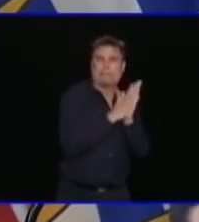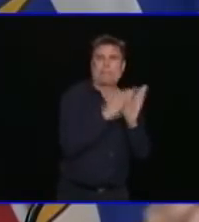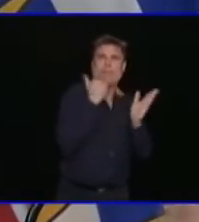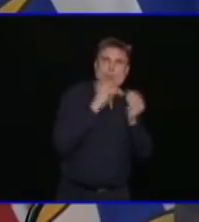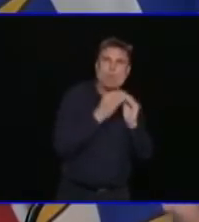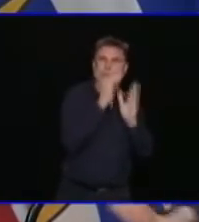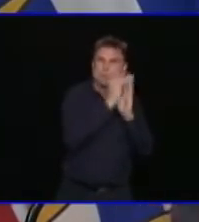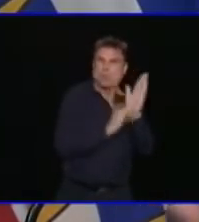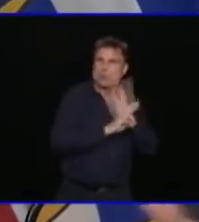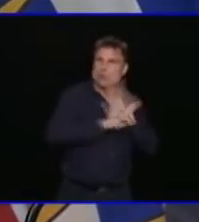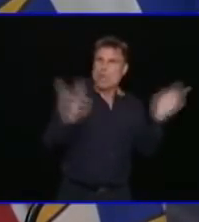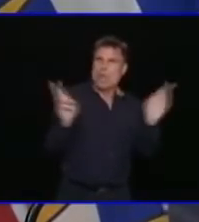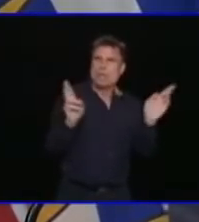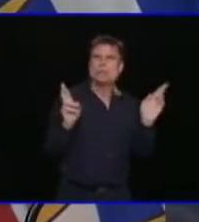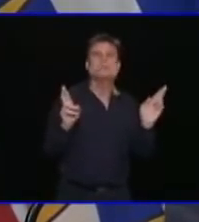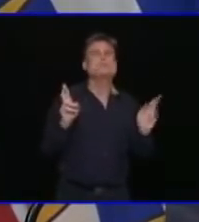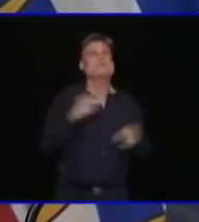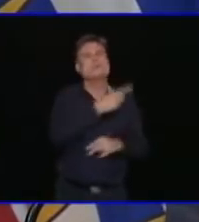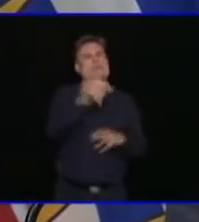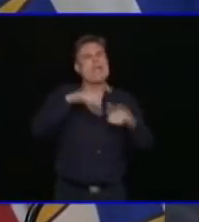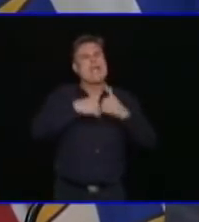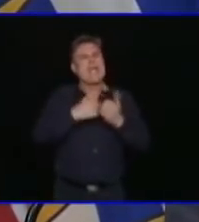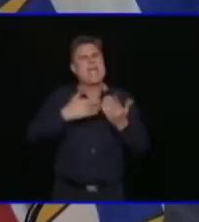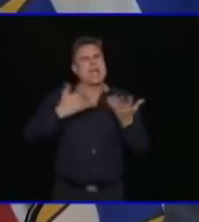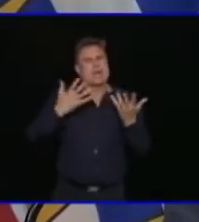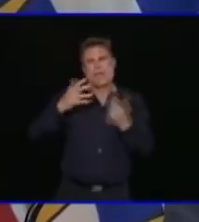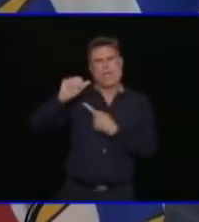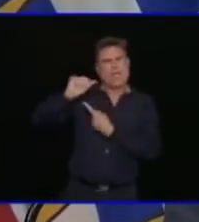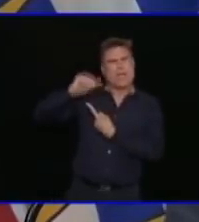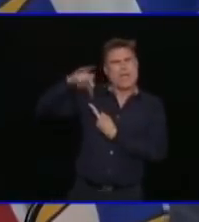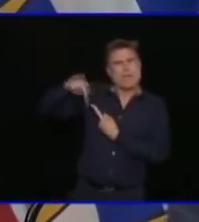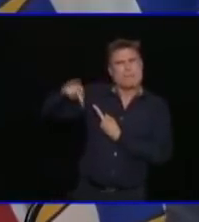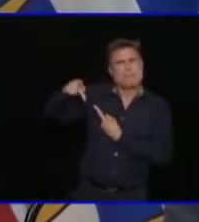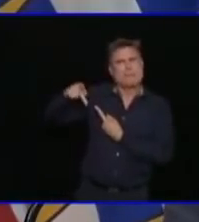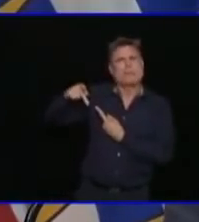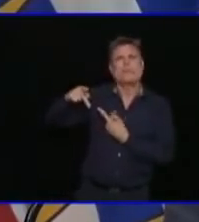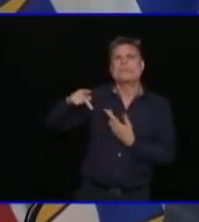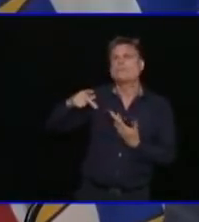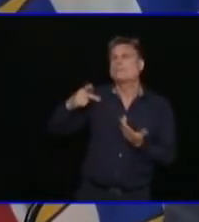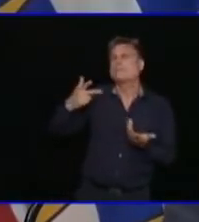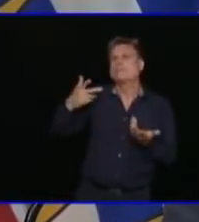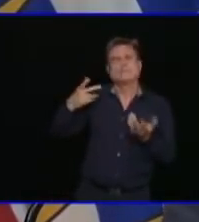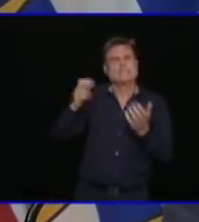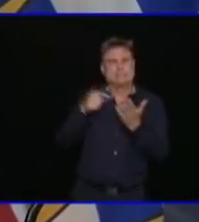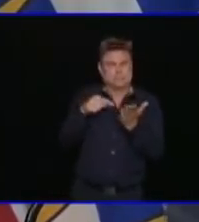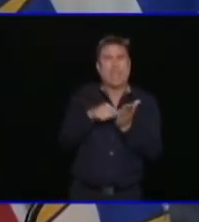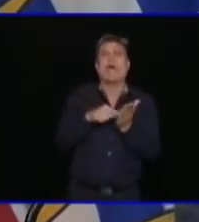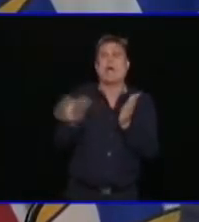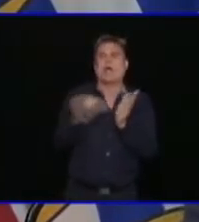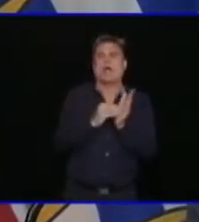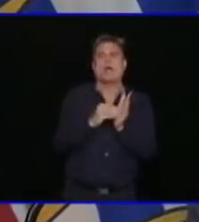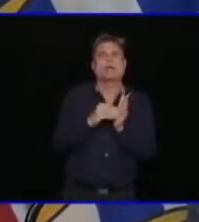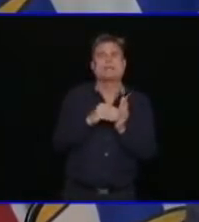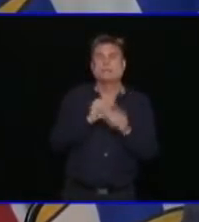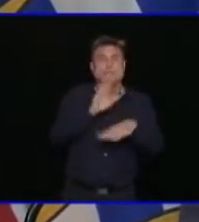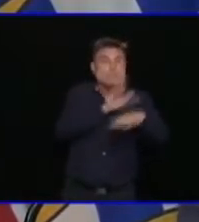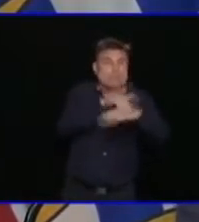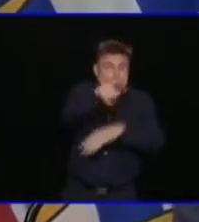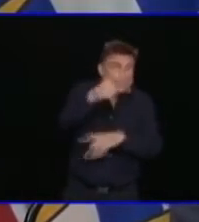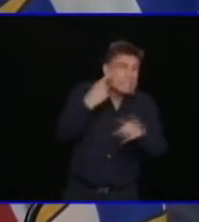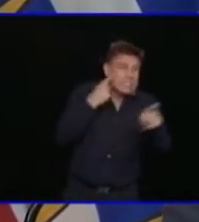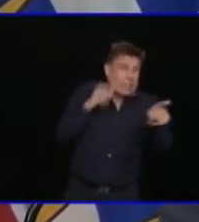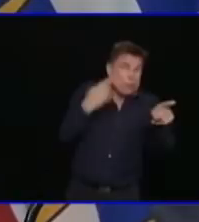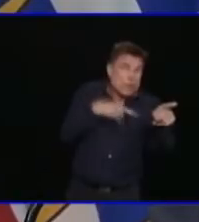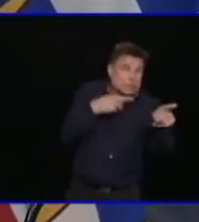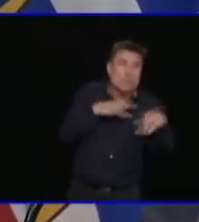in a way that gets messages more quickly to people. So that's how we've been, our plan from the very